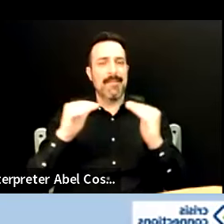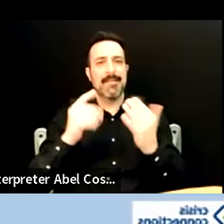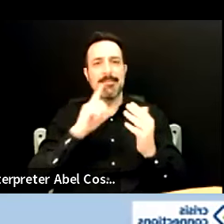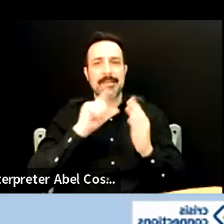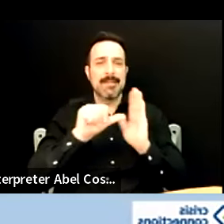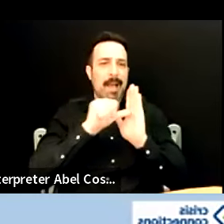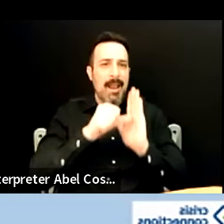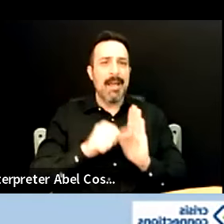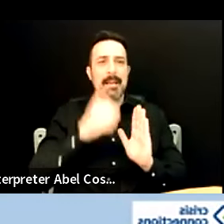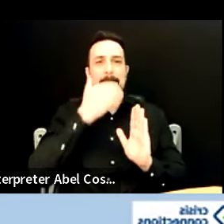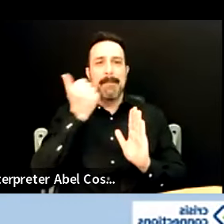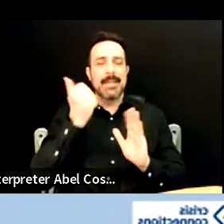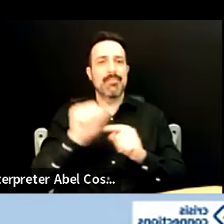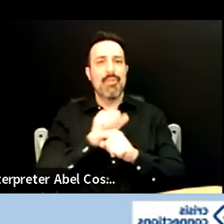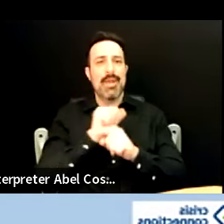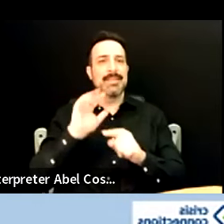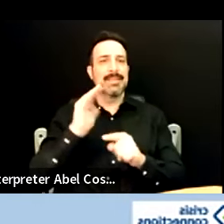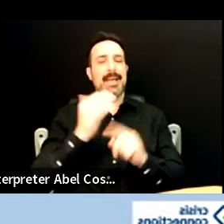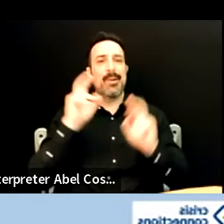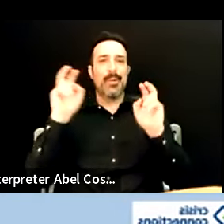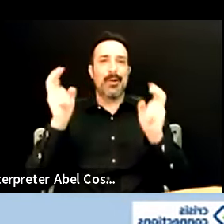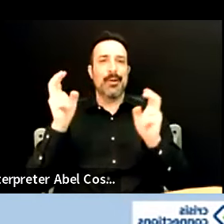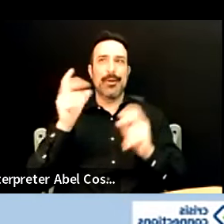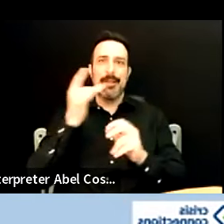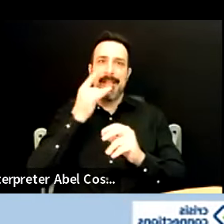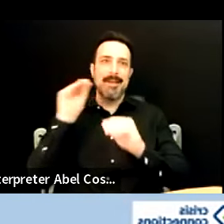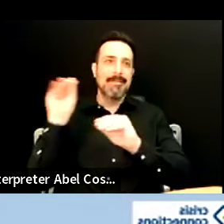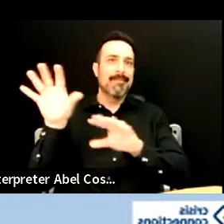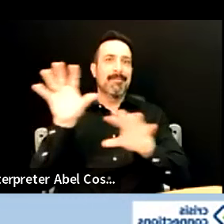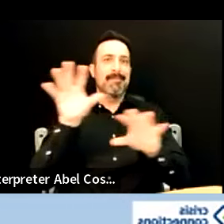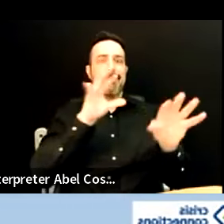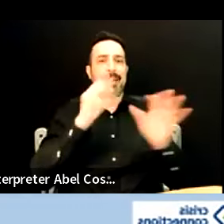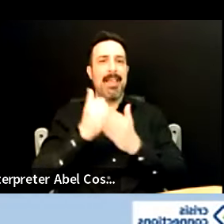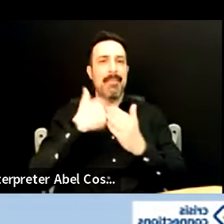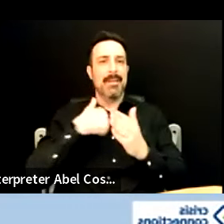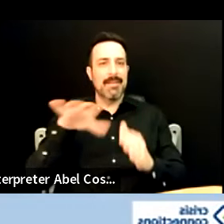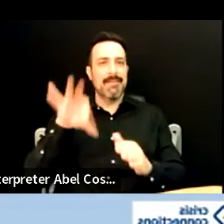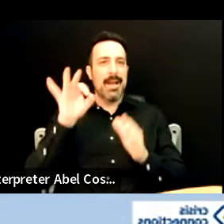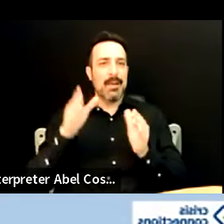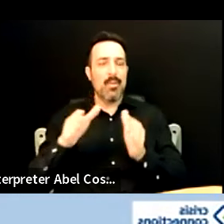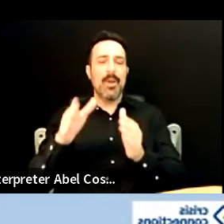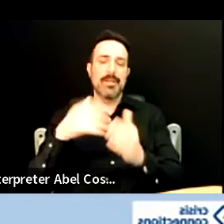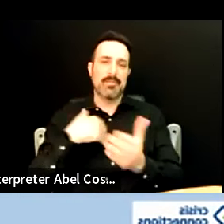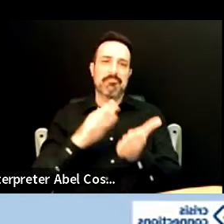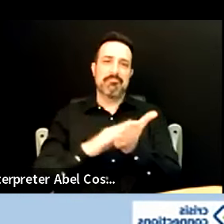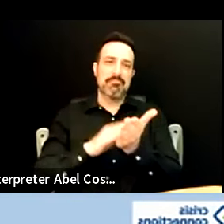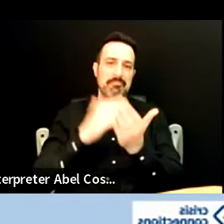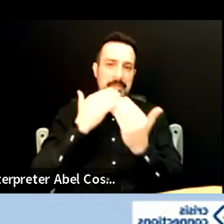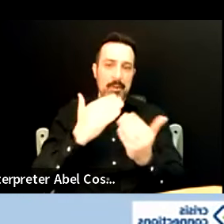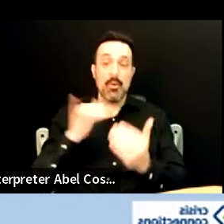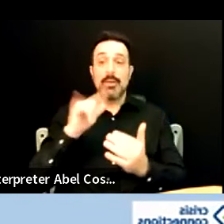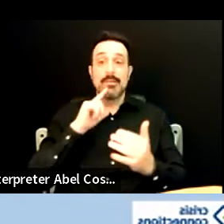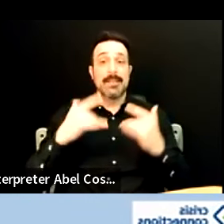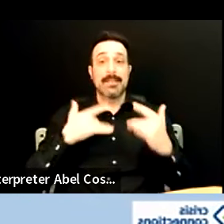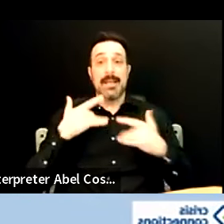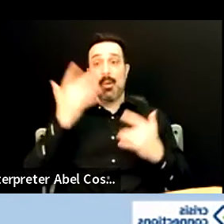you've been our beacon of light, kind of helping us find the way. And so I want to say thank you. And I'm also really